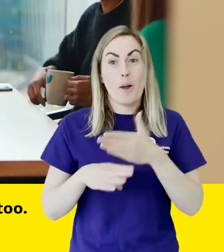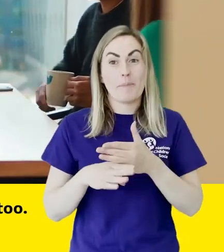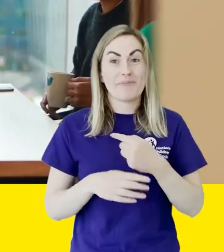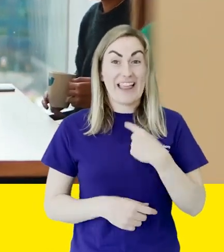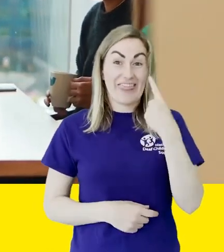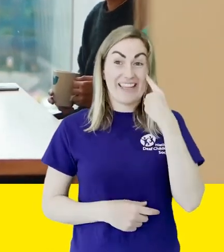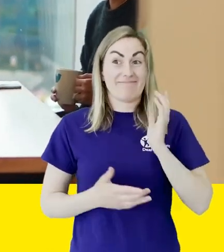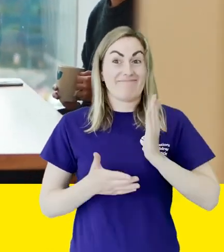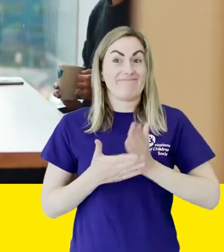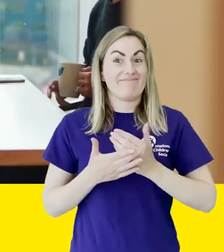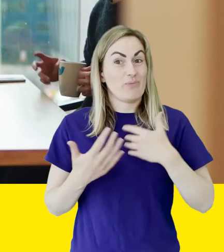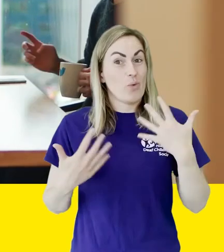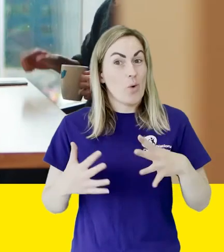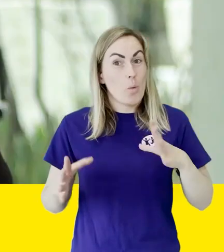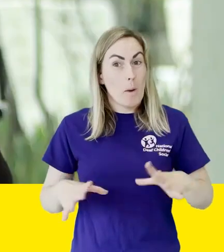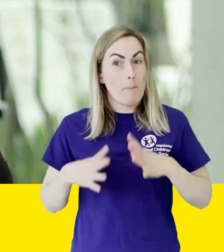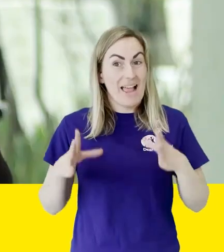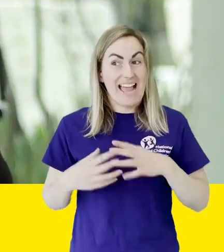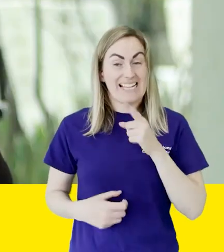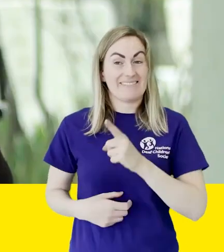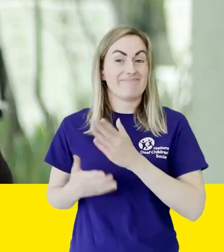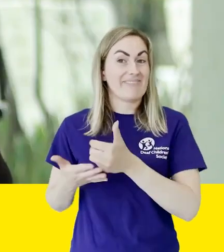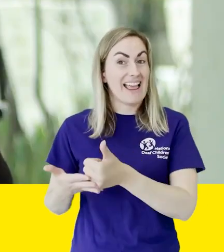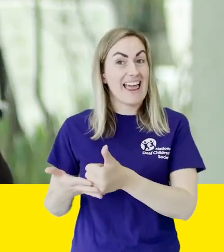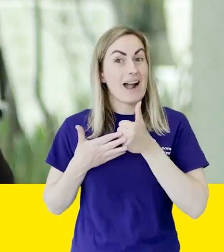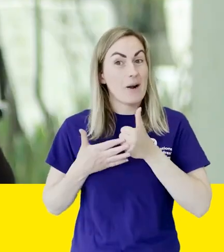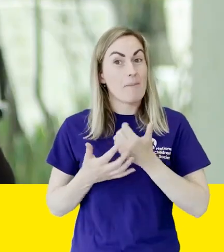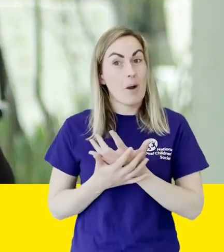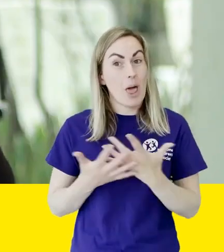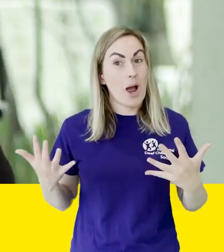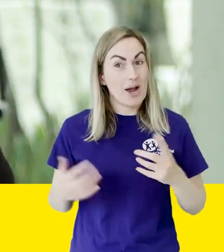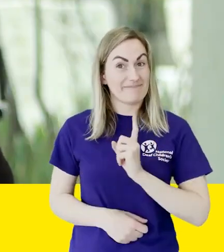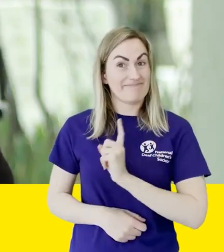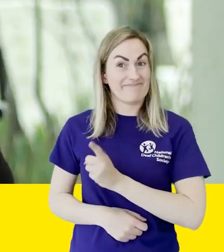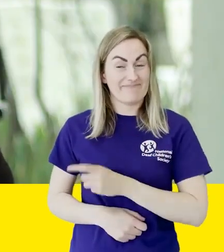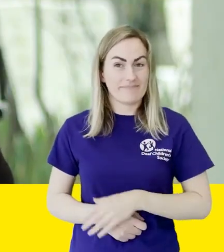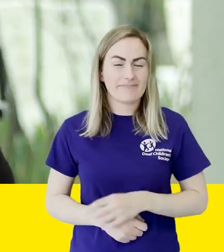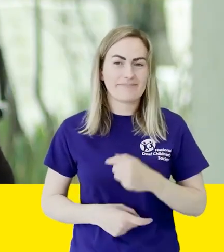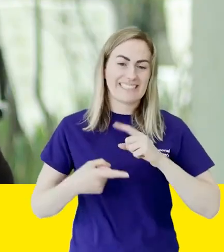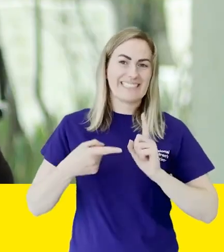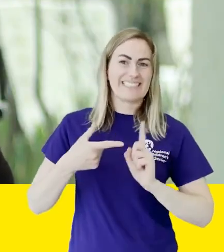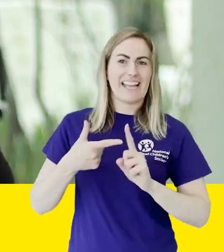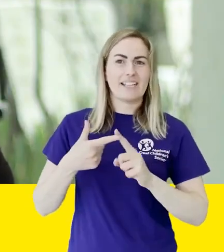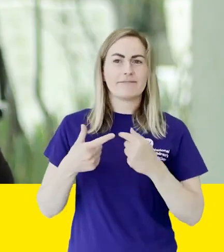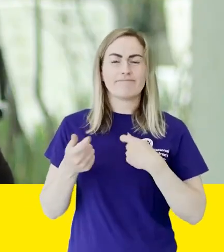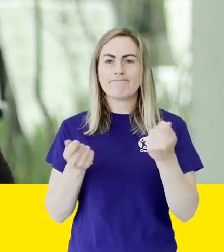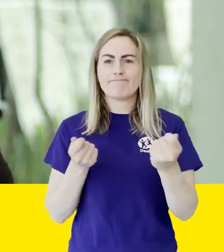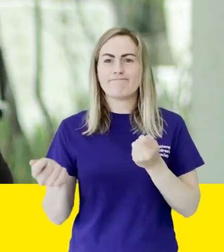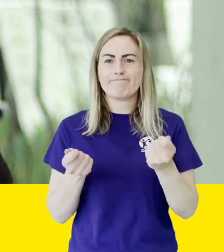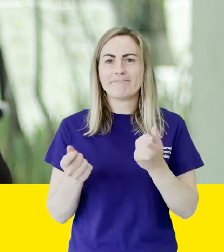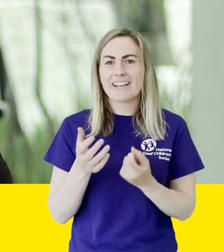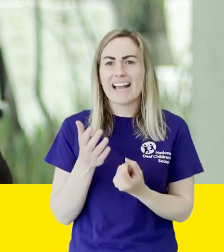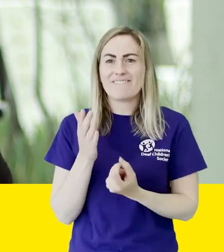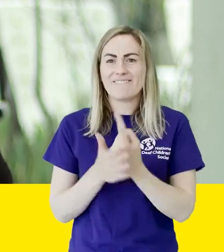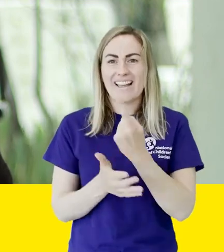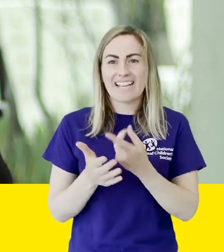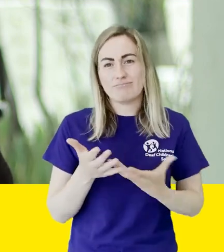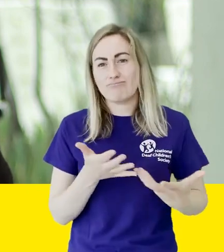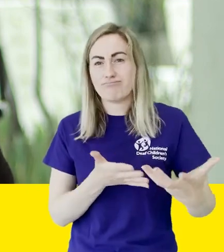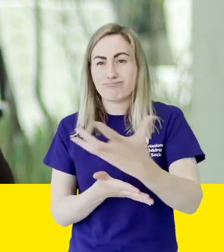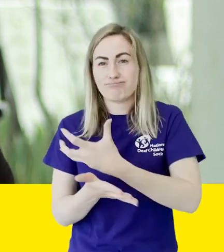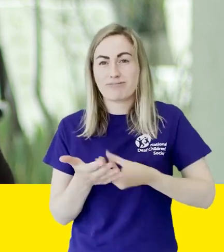a job, so I was very prepared, which I think helped me a lot. My second highlight was running an